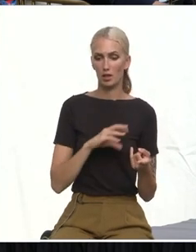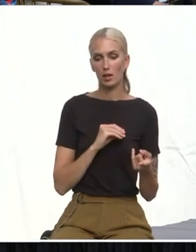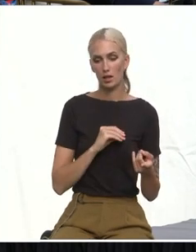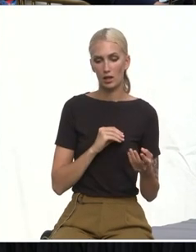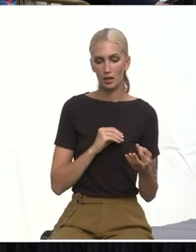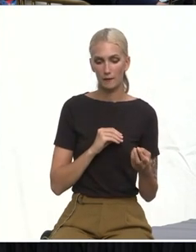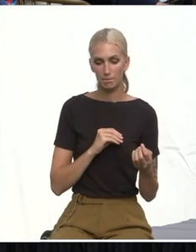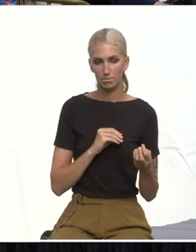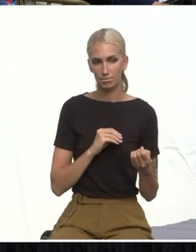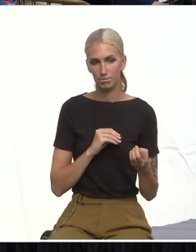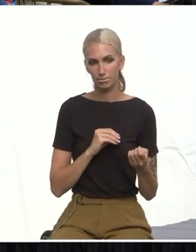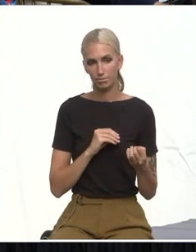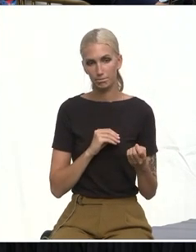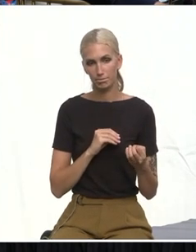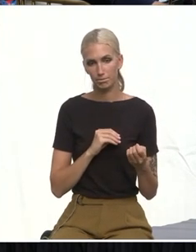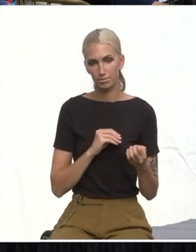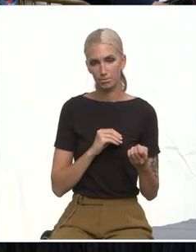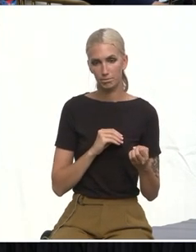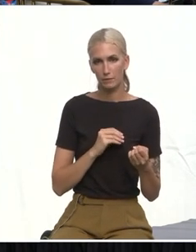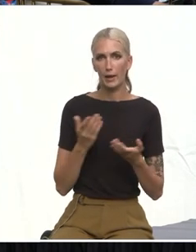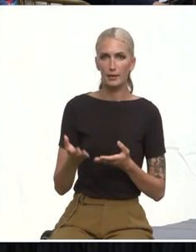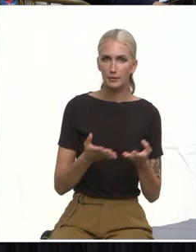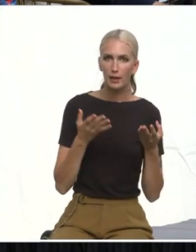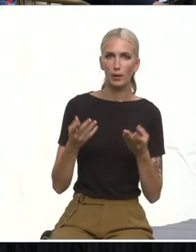if we become too much of a service provider.